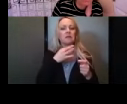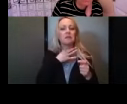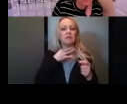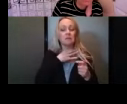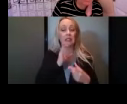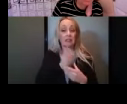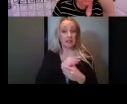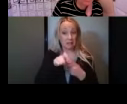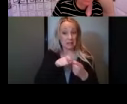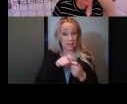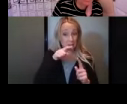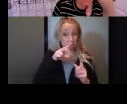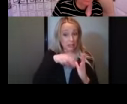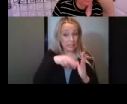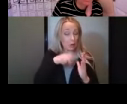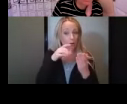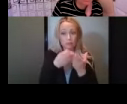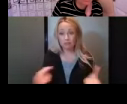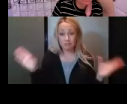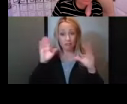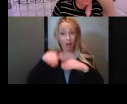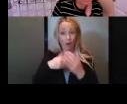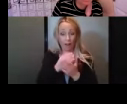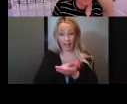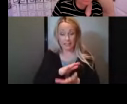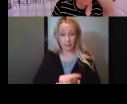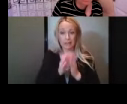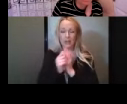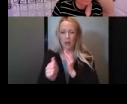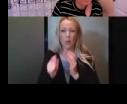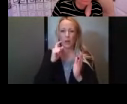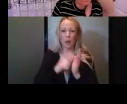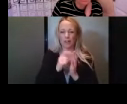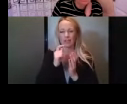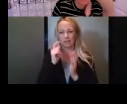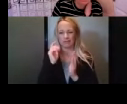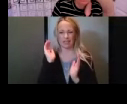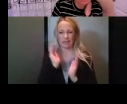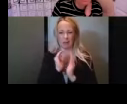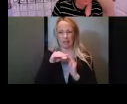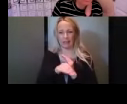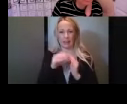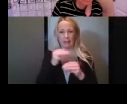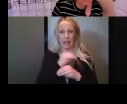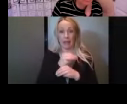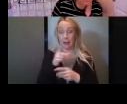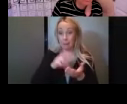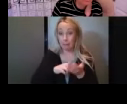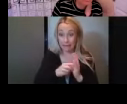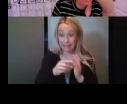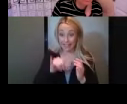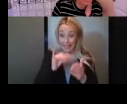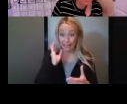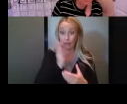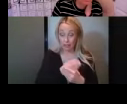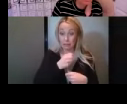specific to reading versus generally improving all academic skills, we see a small decline in math. Now, no one go away saying that the intervention made math